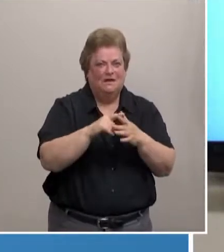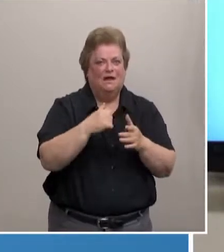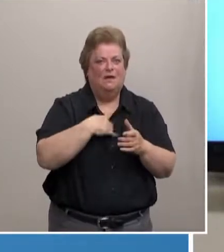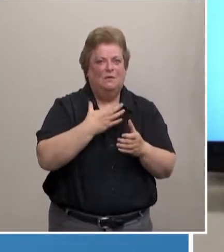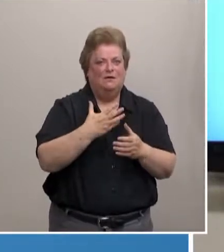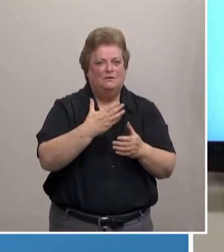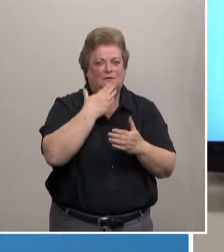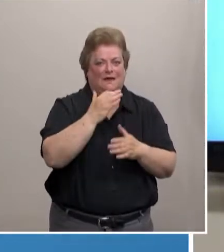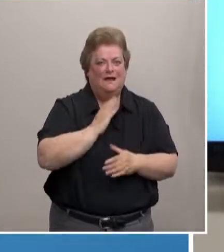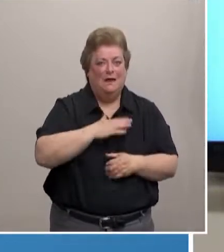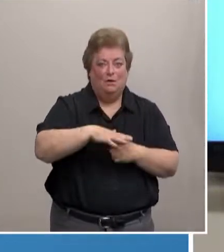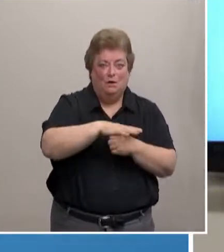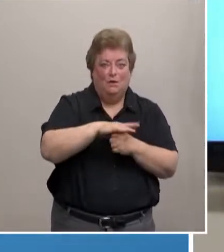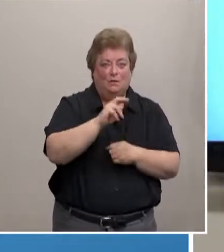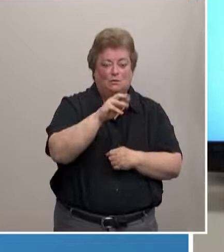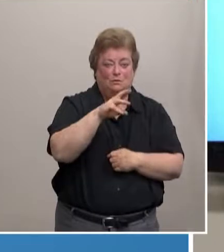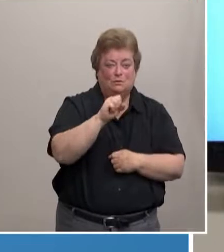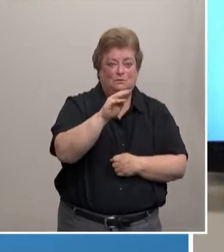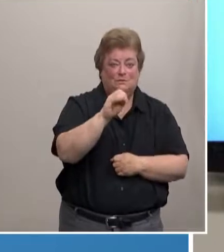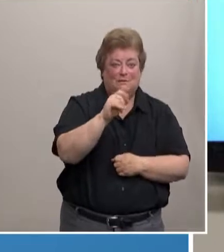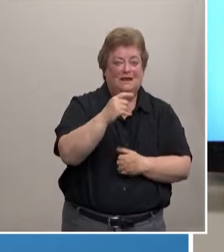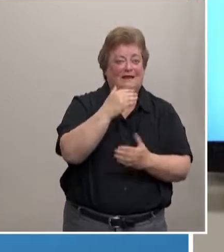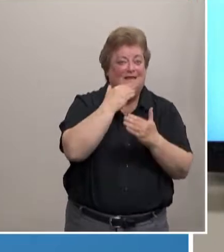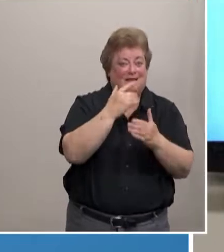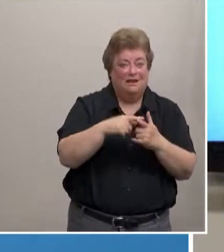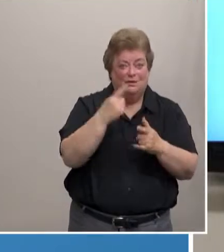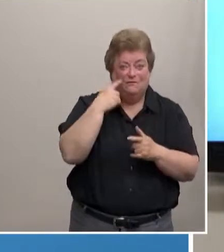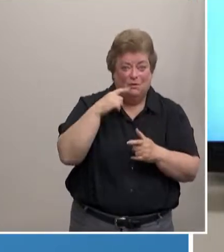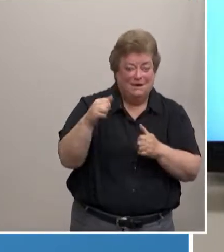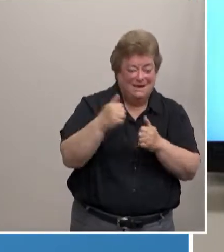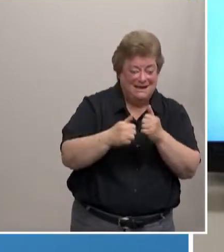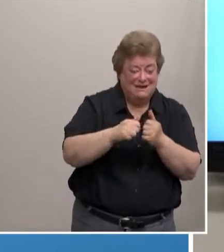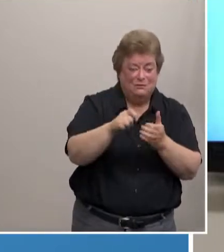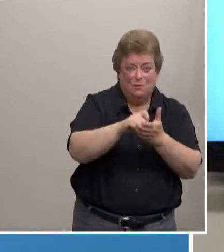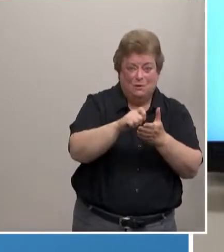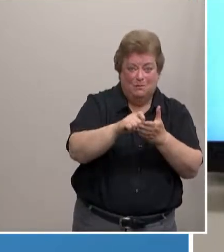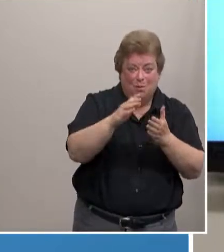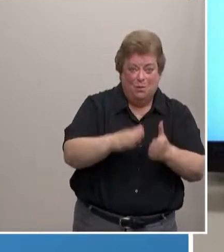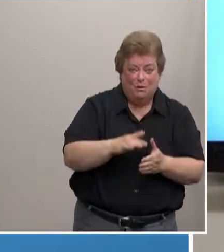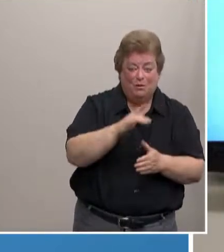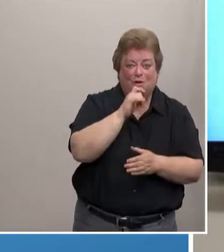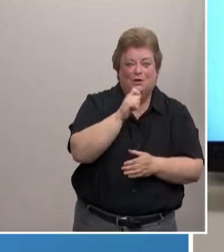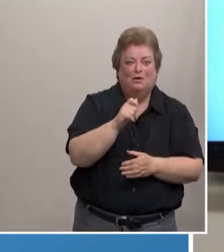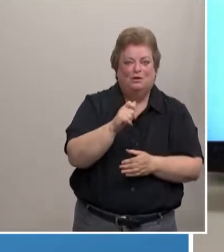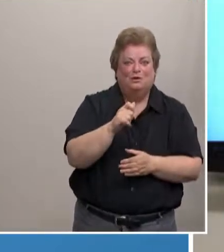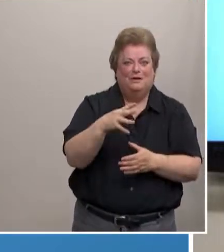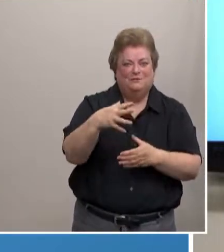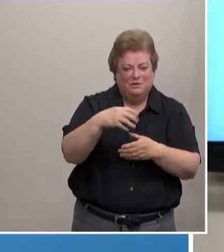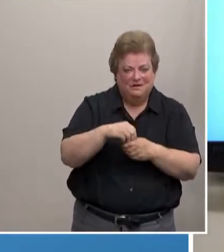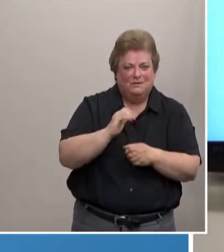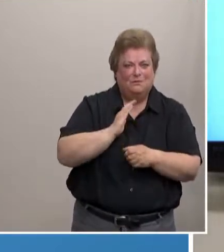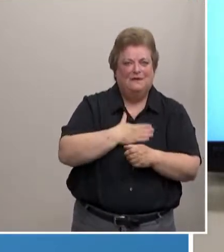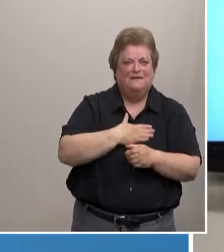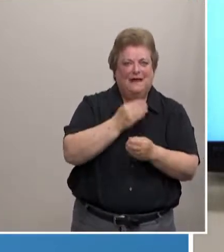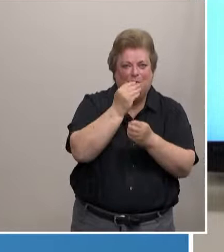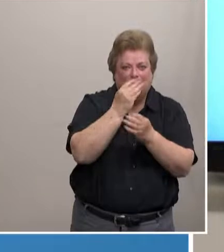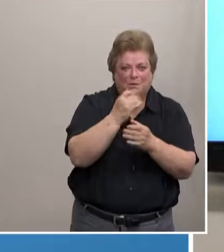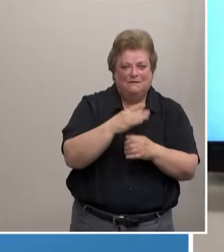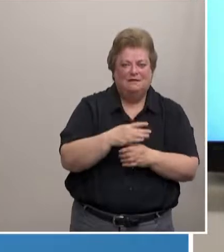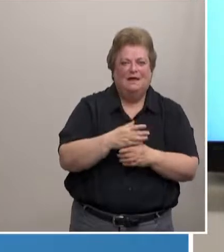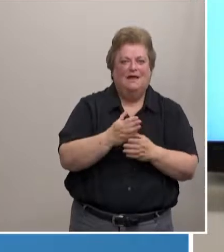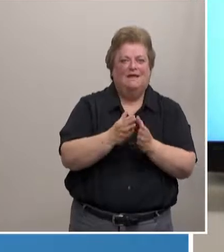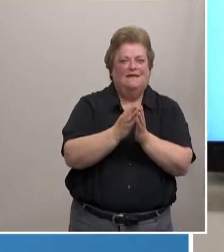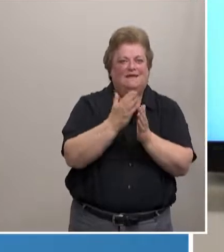thank our local news media. Thank you to each and every reporter who has participated in these briefings. Thank you for asking important